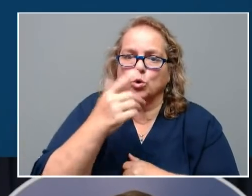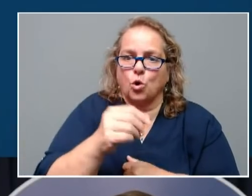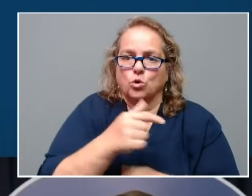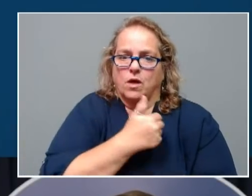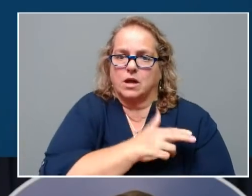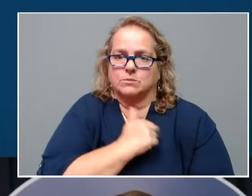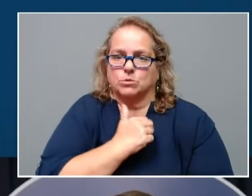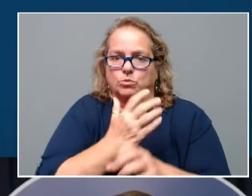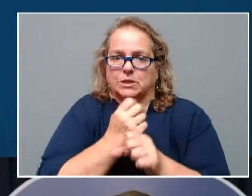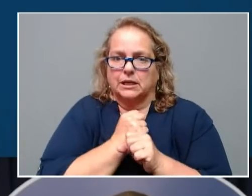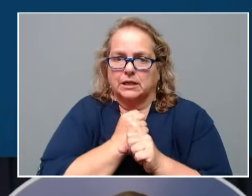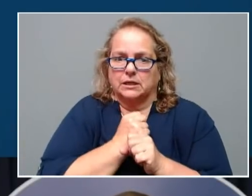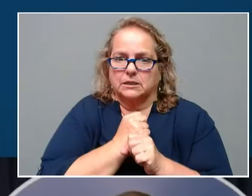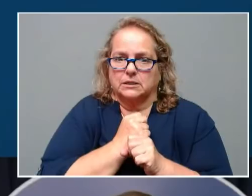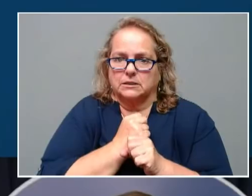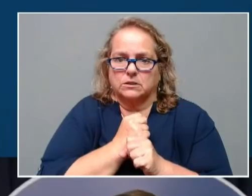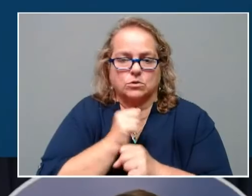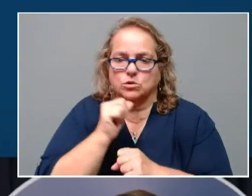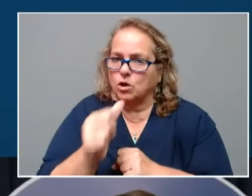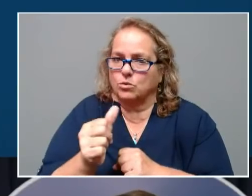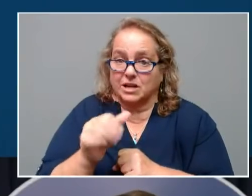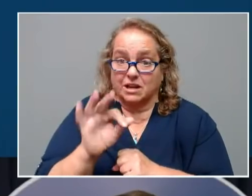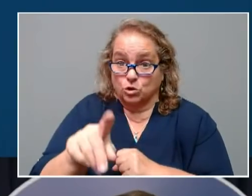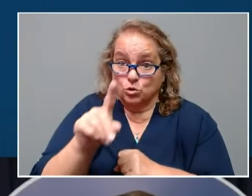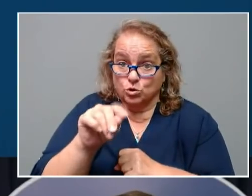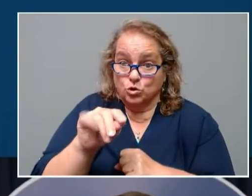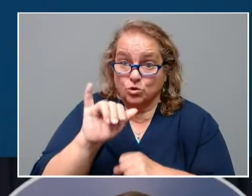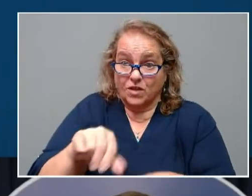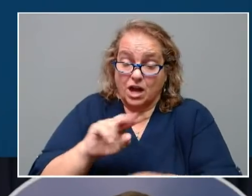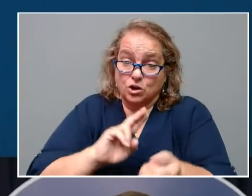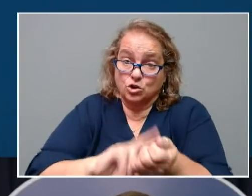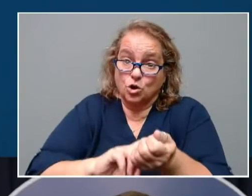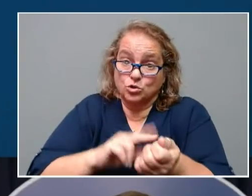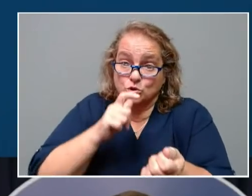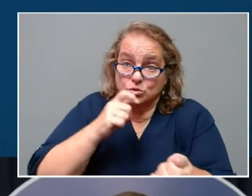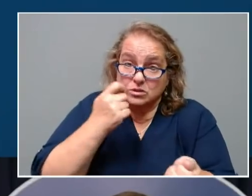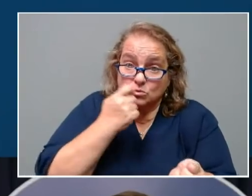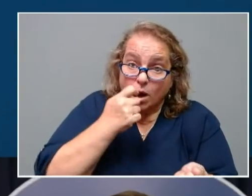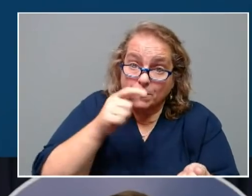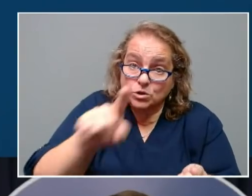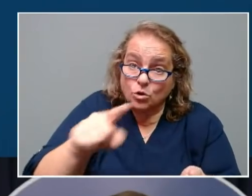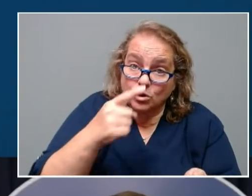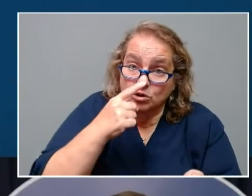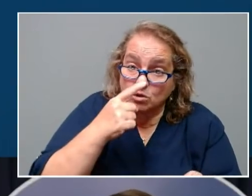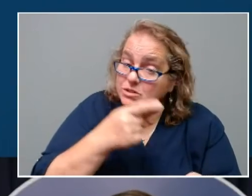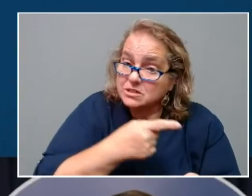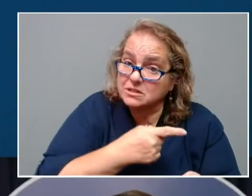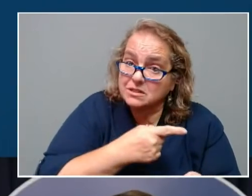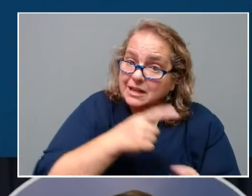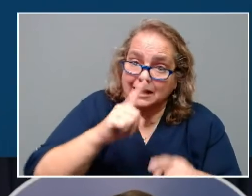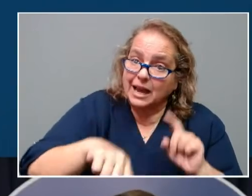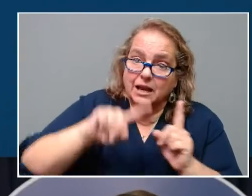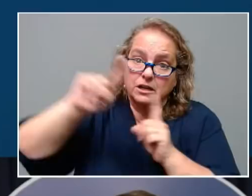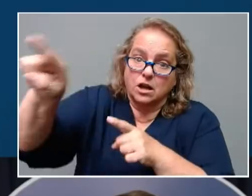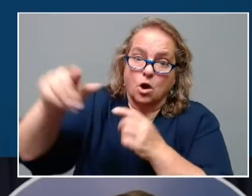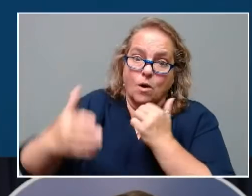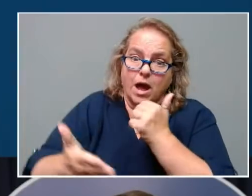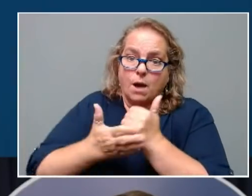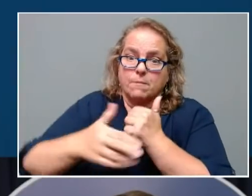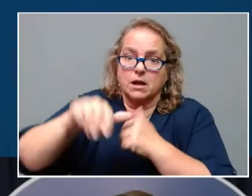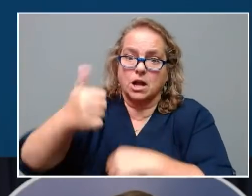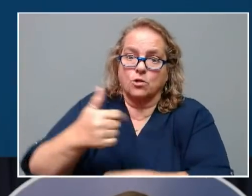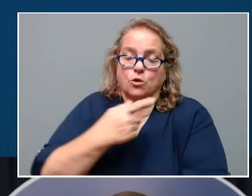that nurse that is swabbing you, just know that there might be a patient without a bed that needs